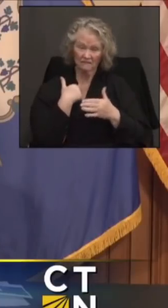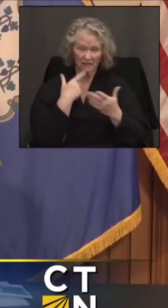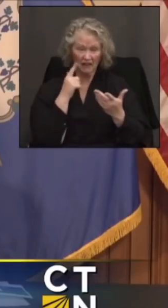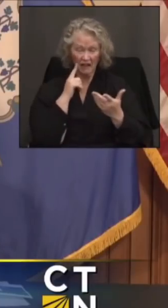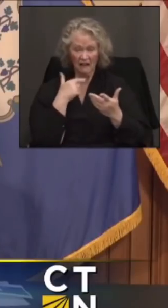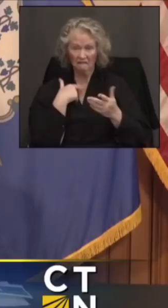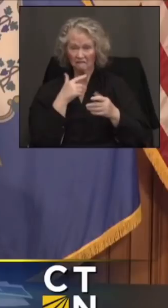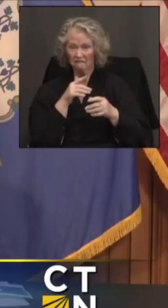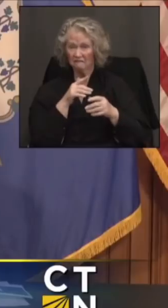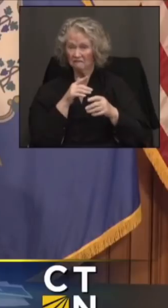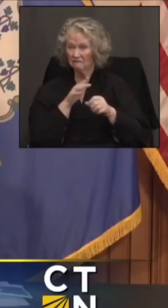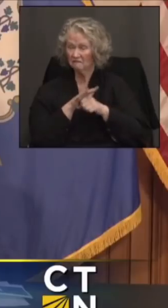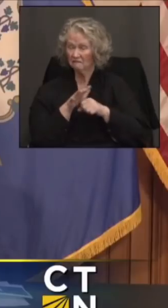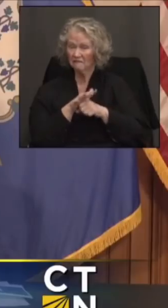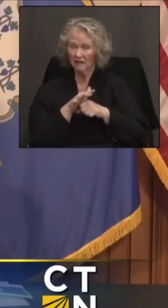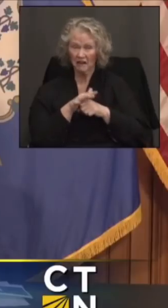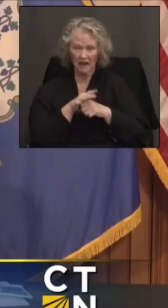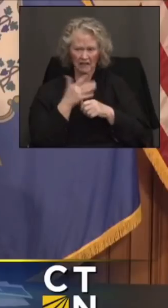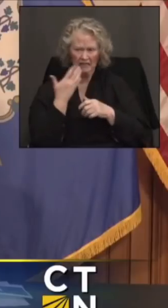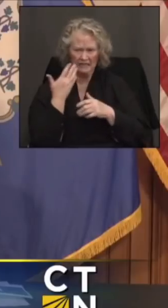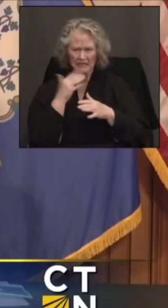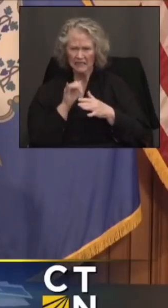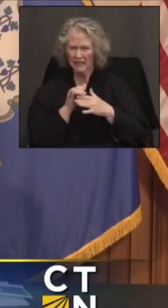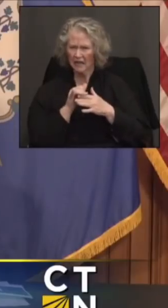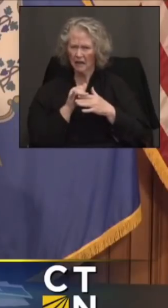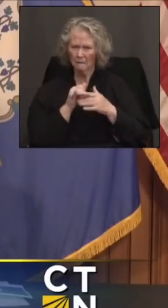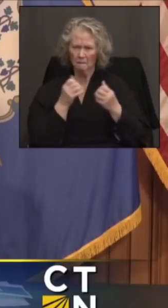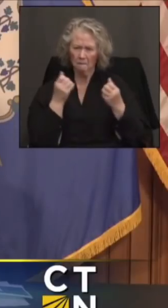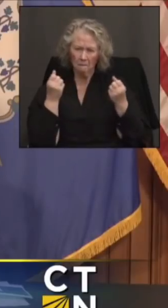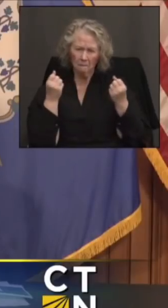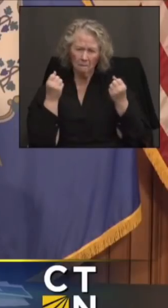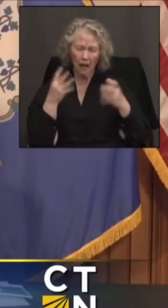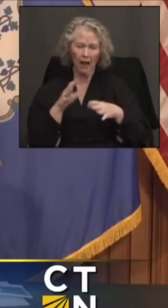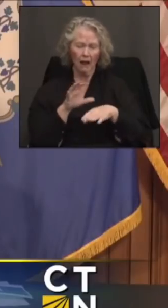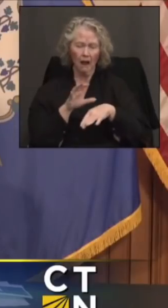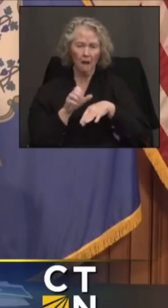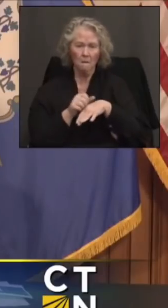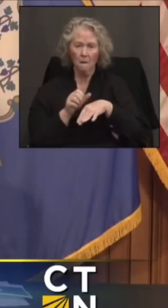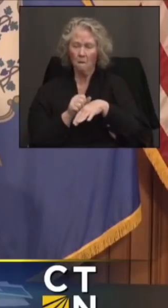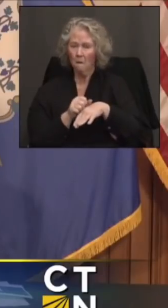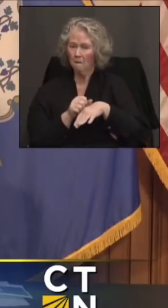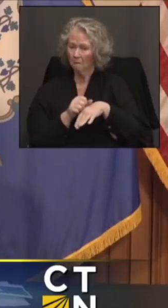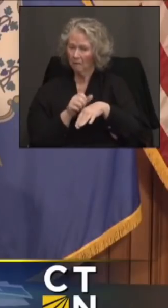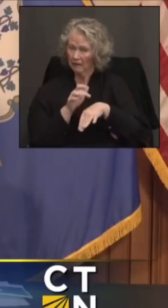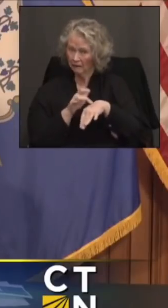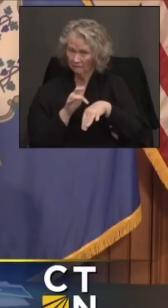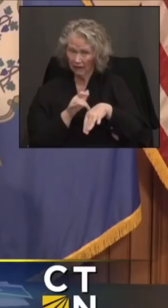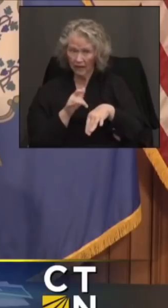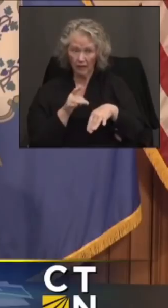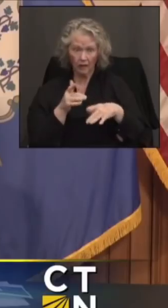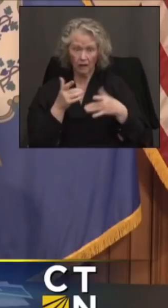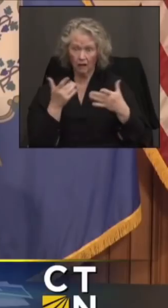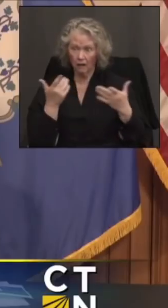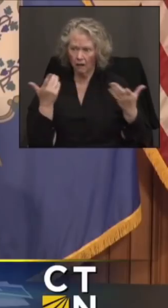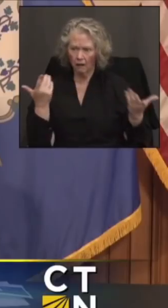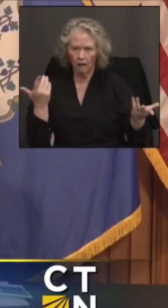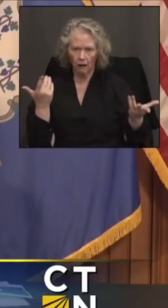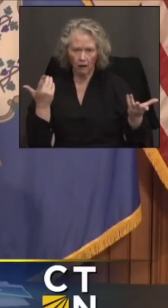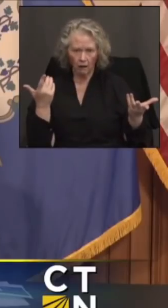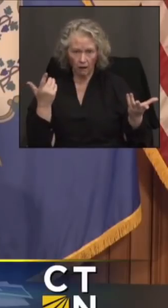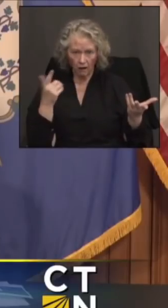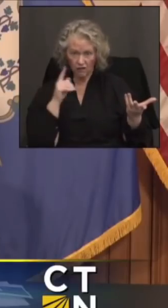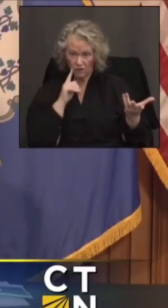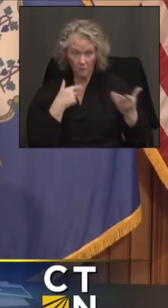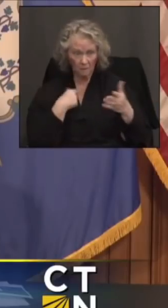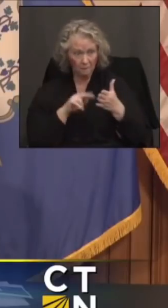looks like there's already, dozens, if not hundreds of appointments for later this month. So potentially, have we already reached that point where there is